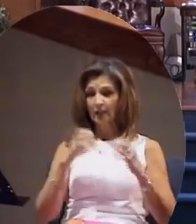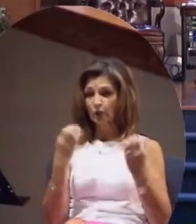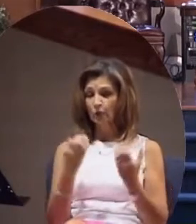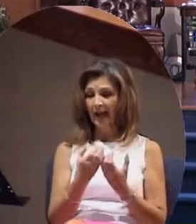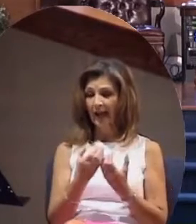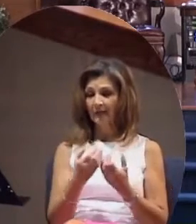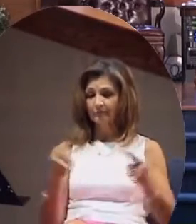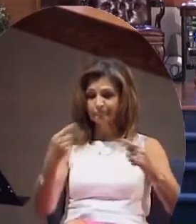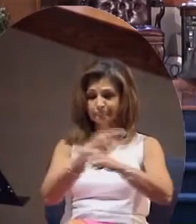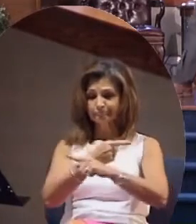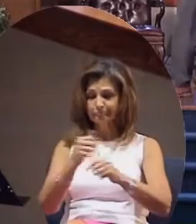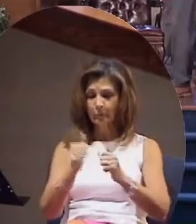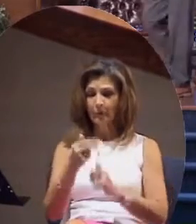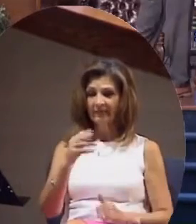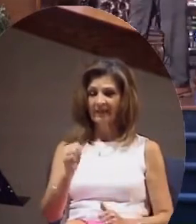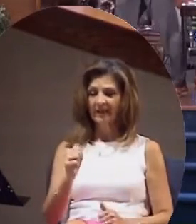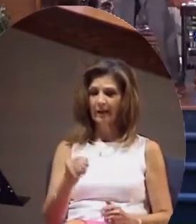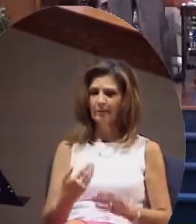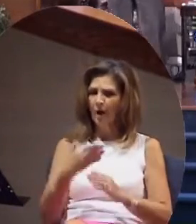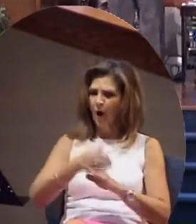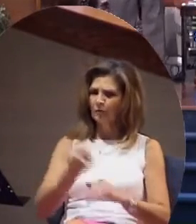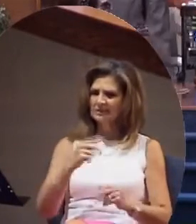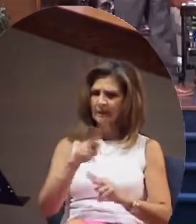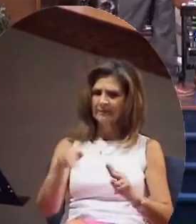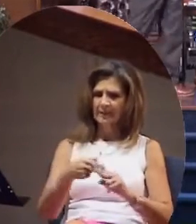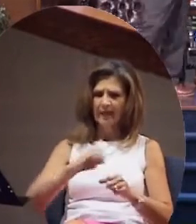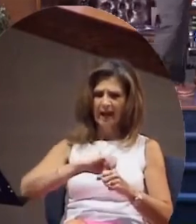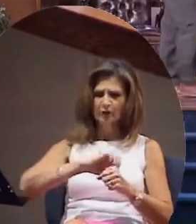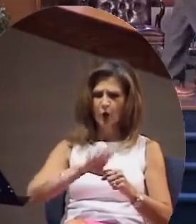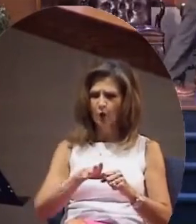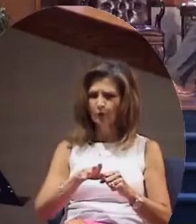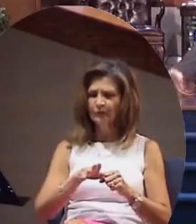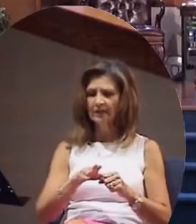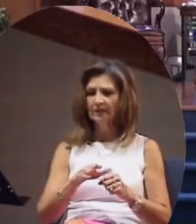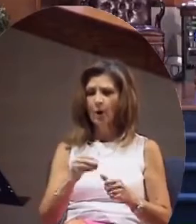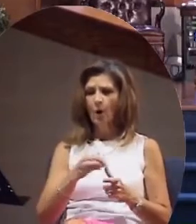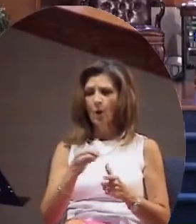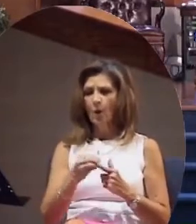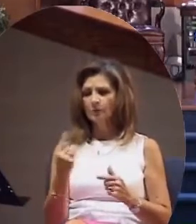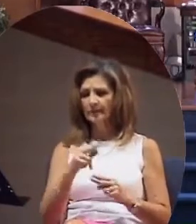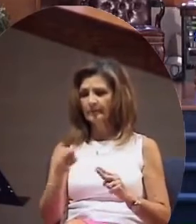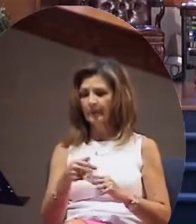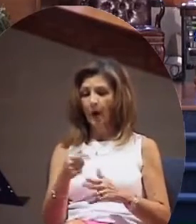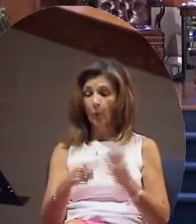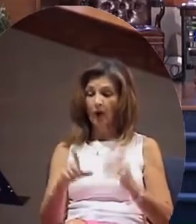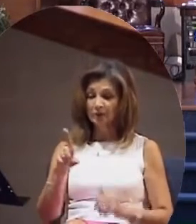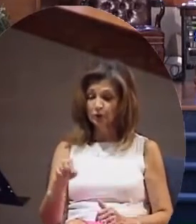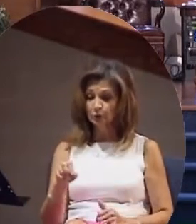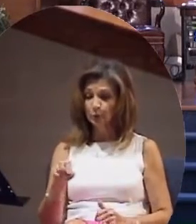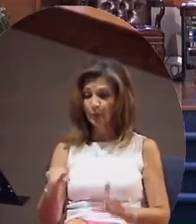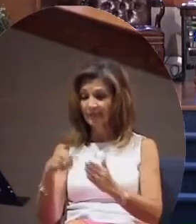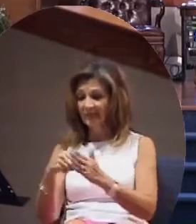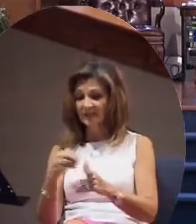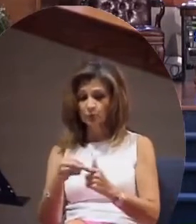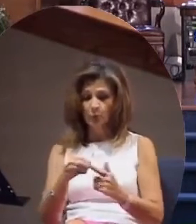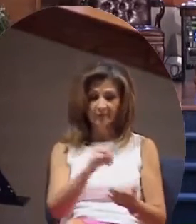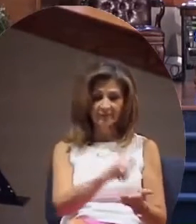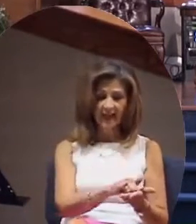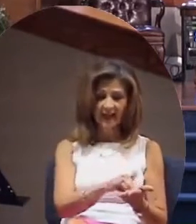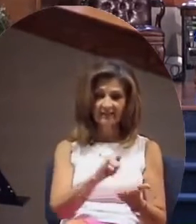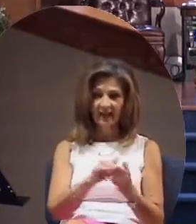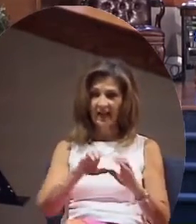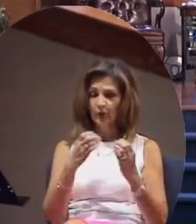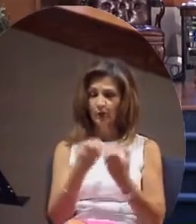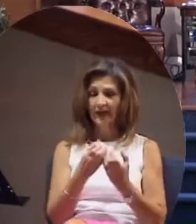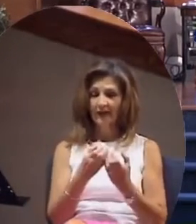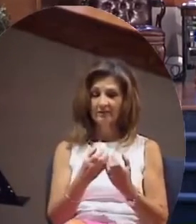got crossed up with him over something about COVID, over something about whether or not to do certain things, and that crowd